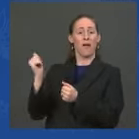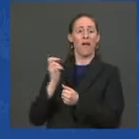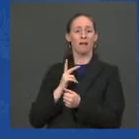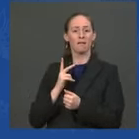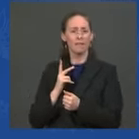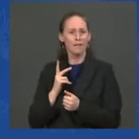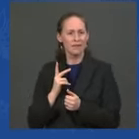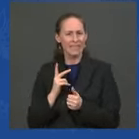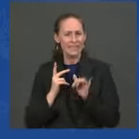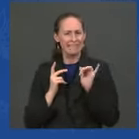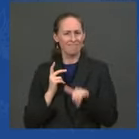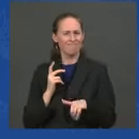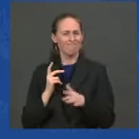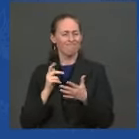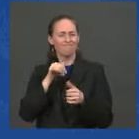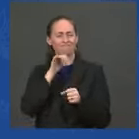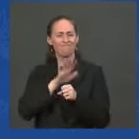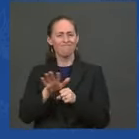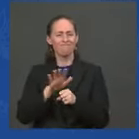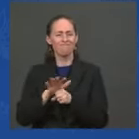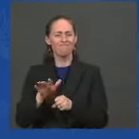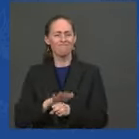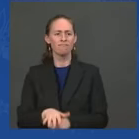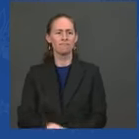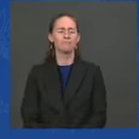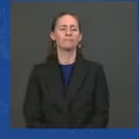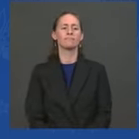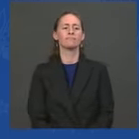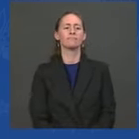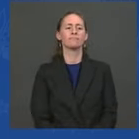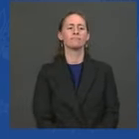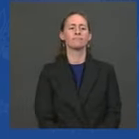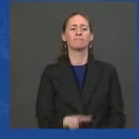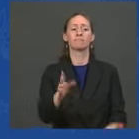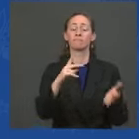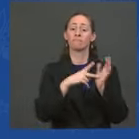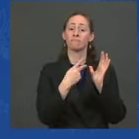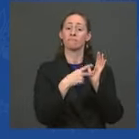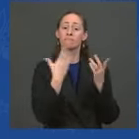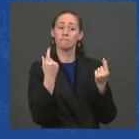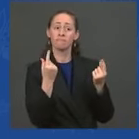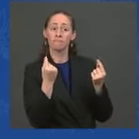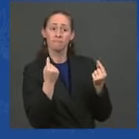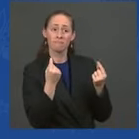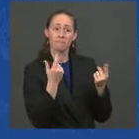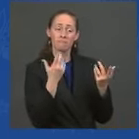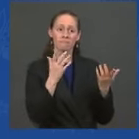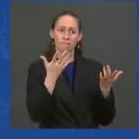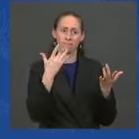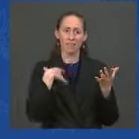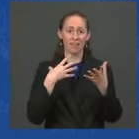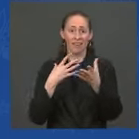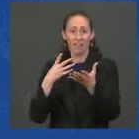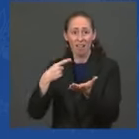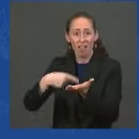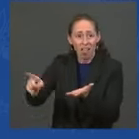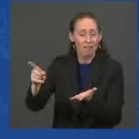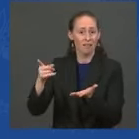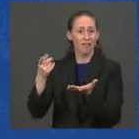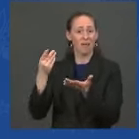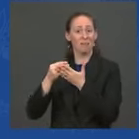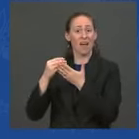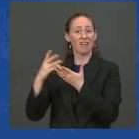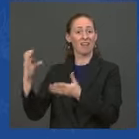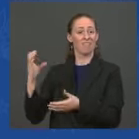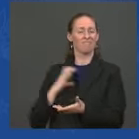refundable. It either comes off your tax bill or you don't get it at all. The American Rescue Plan, which these